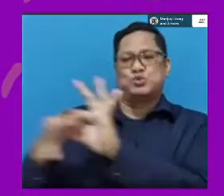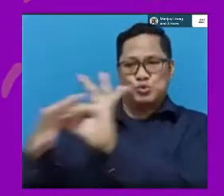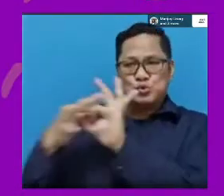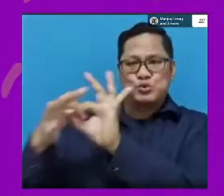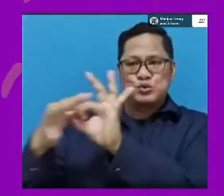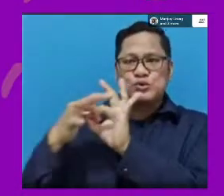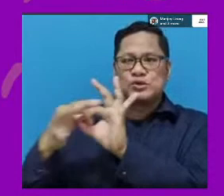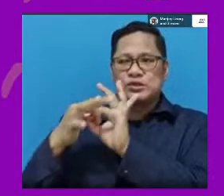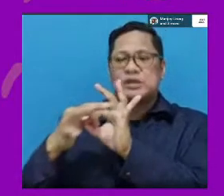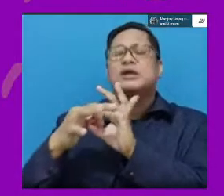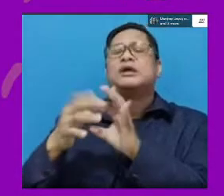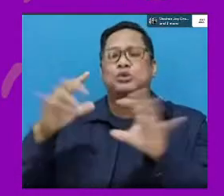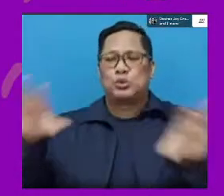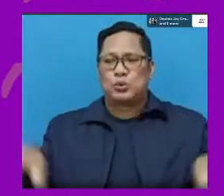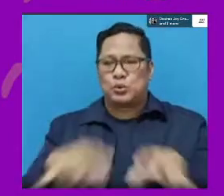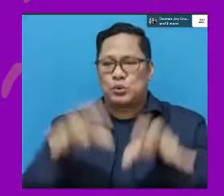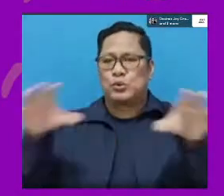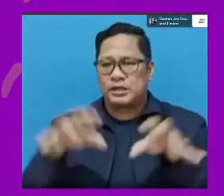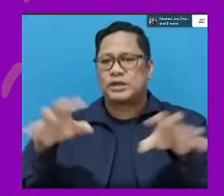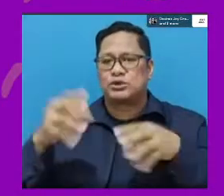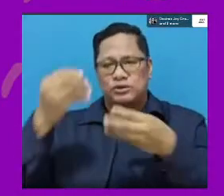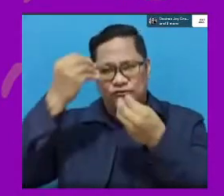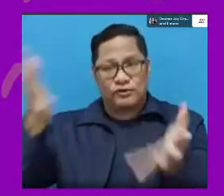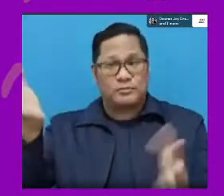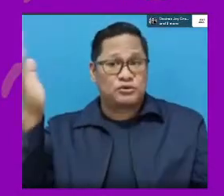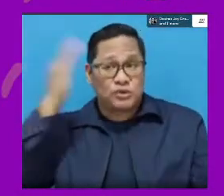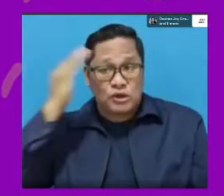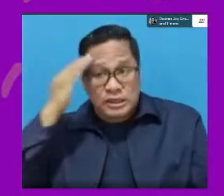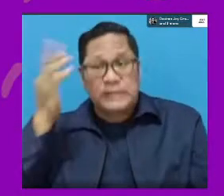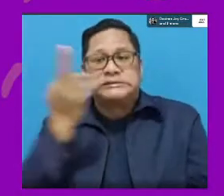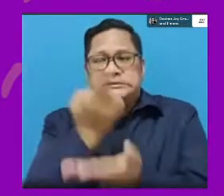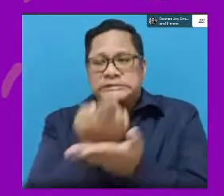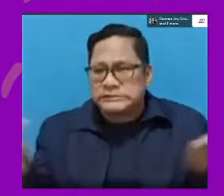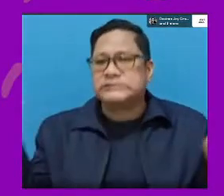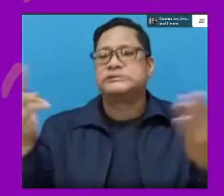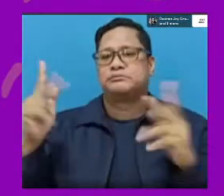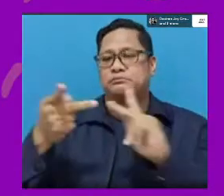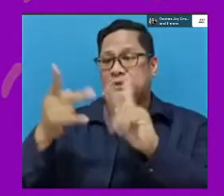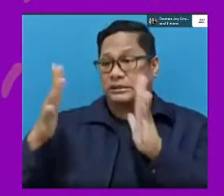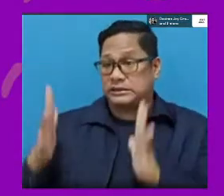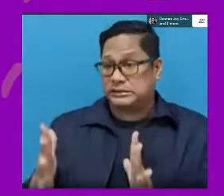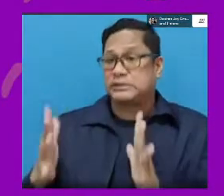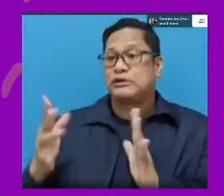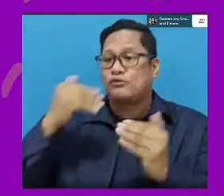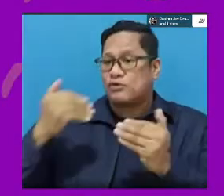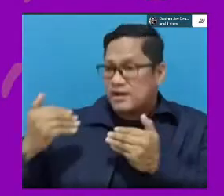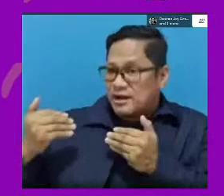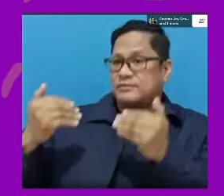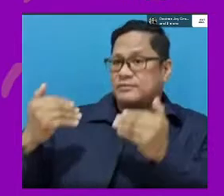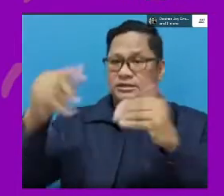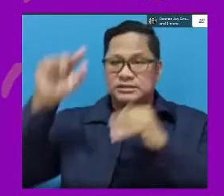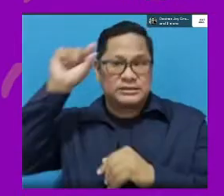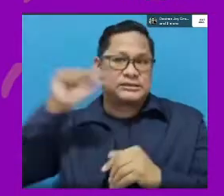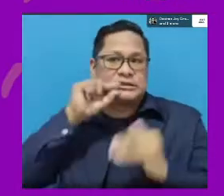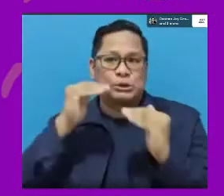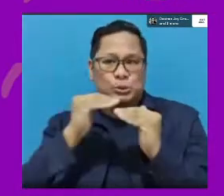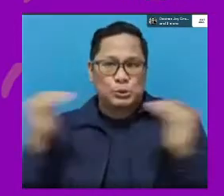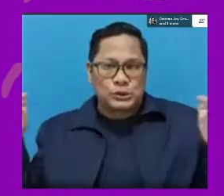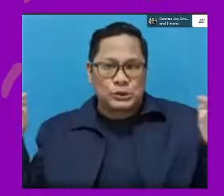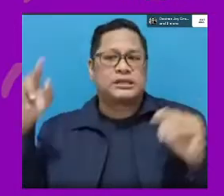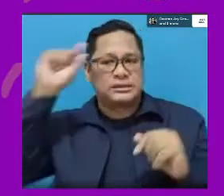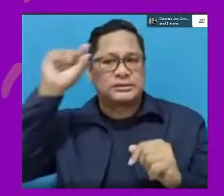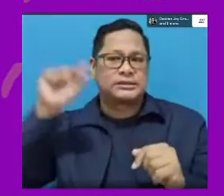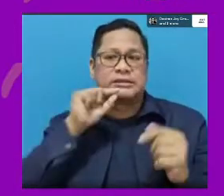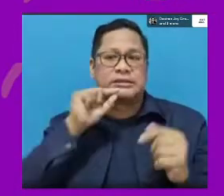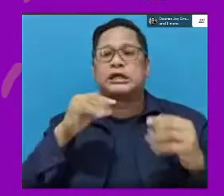ongoing work to leverage knowledge, resources, and partnerships for advancing gender equity and gender